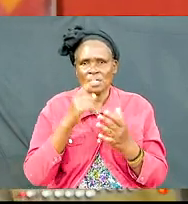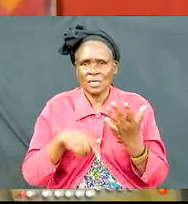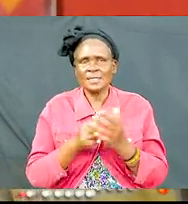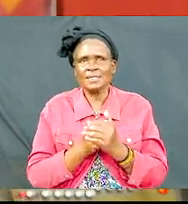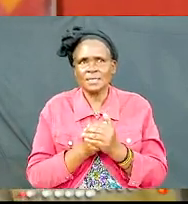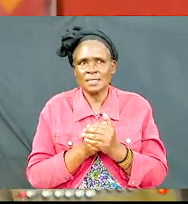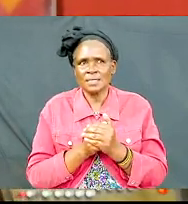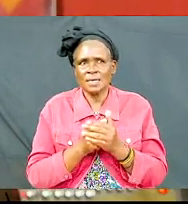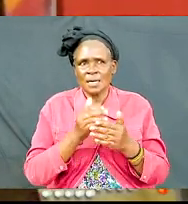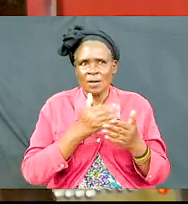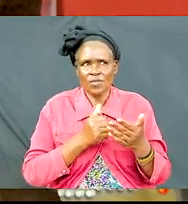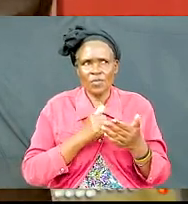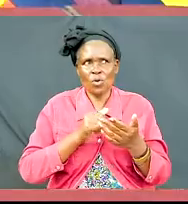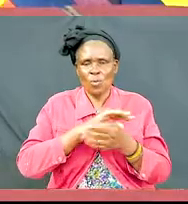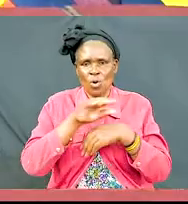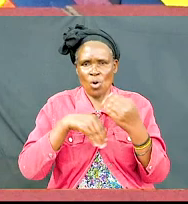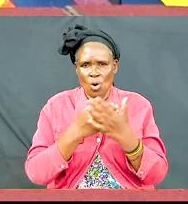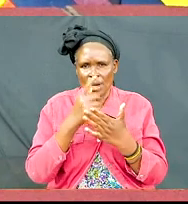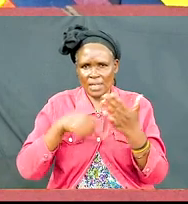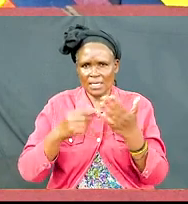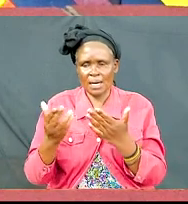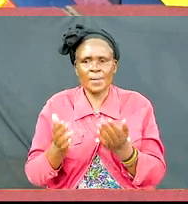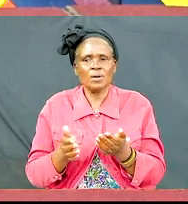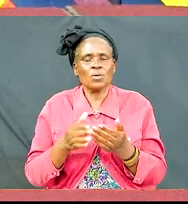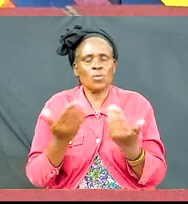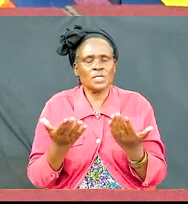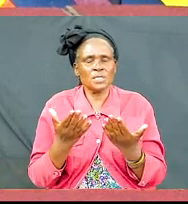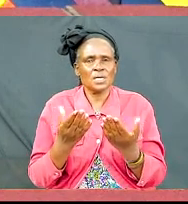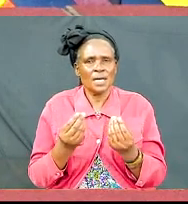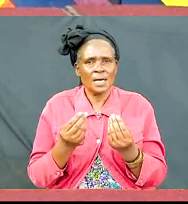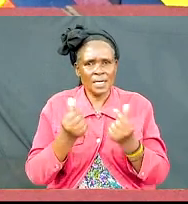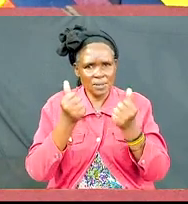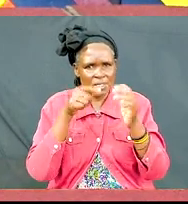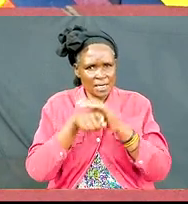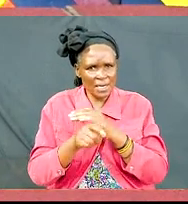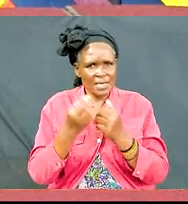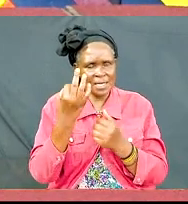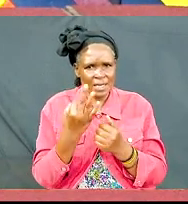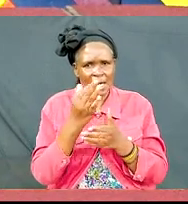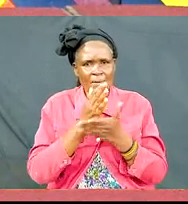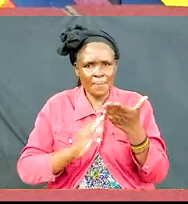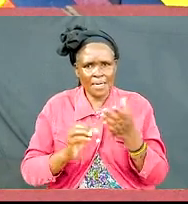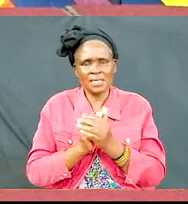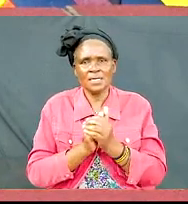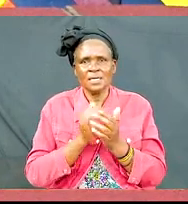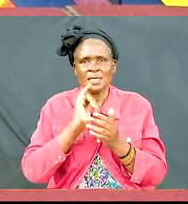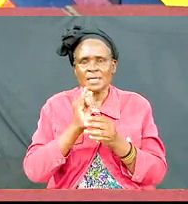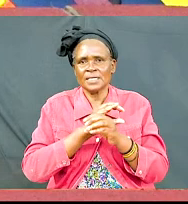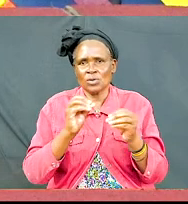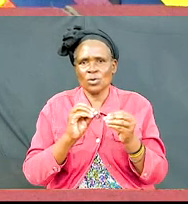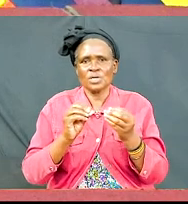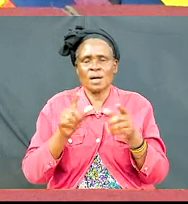the proximity of God, which essentially is a fact that God is not too